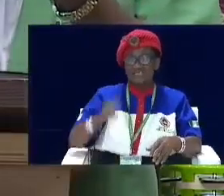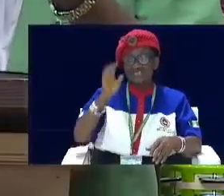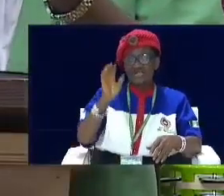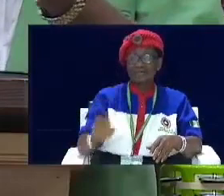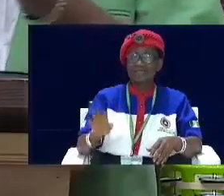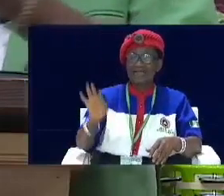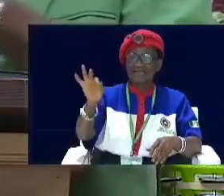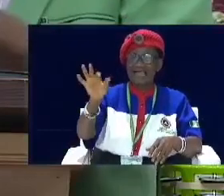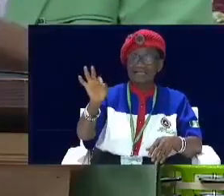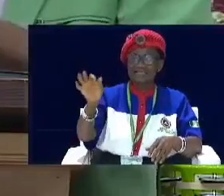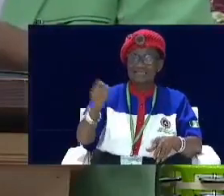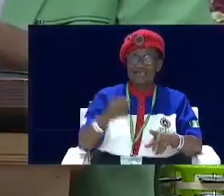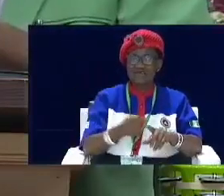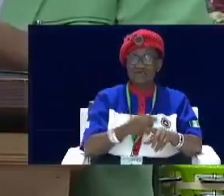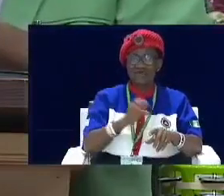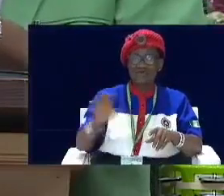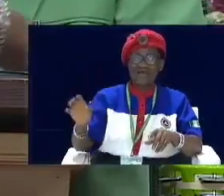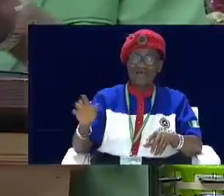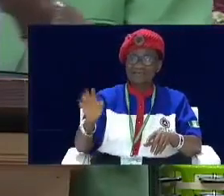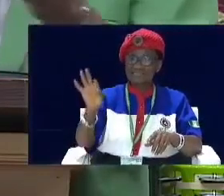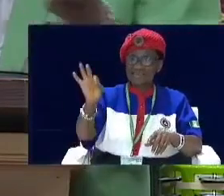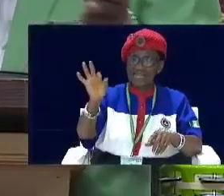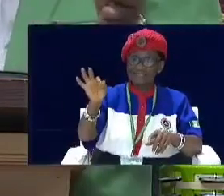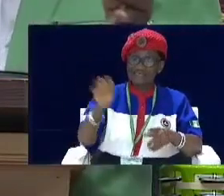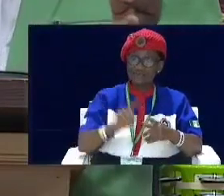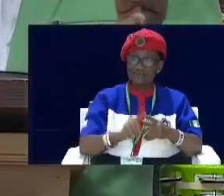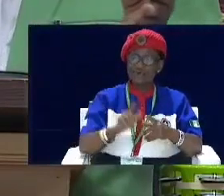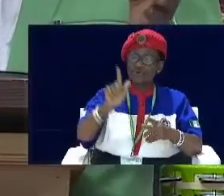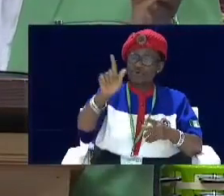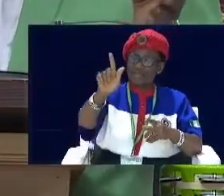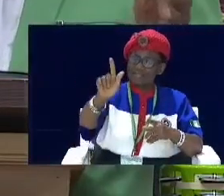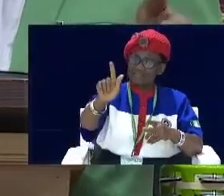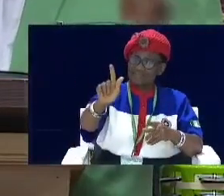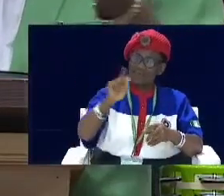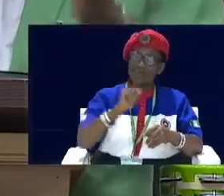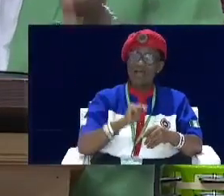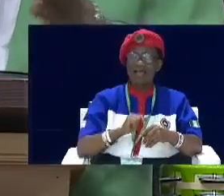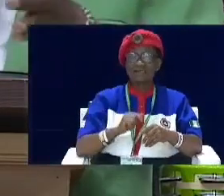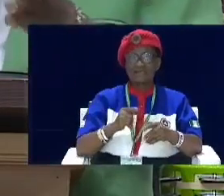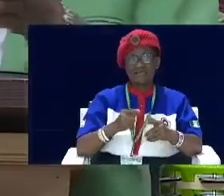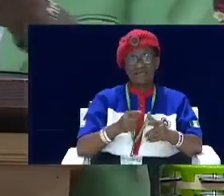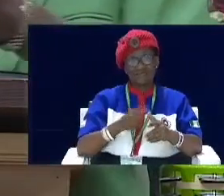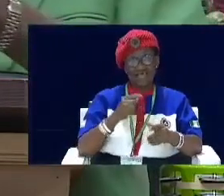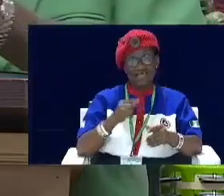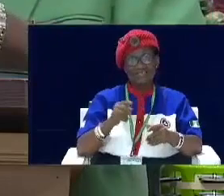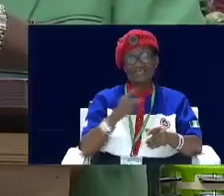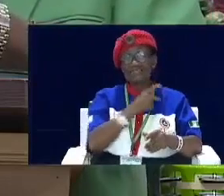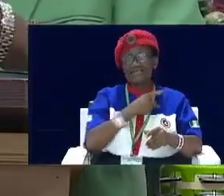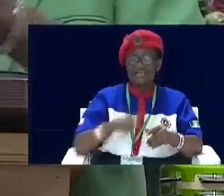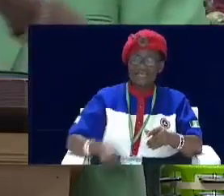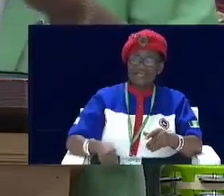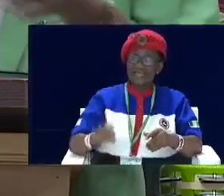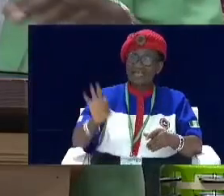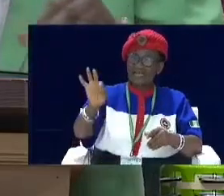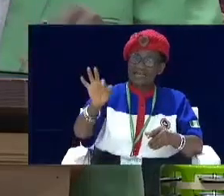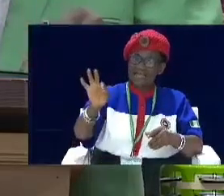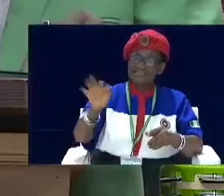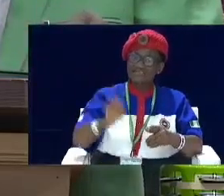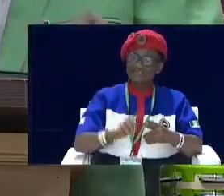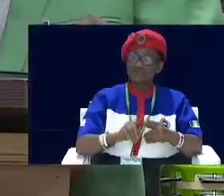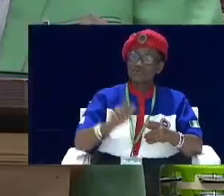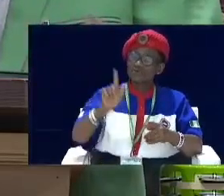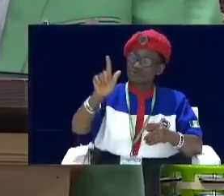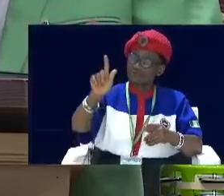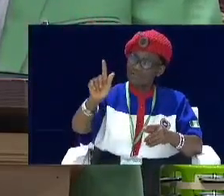19, from verse 19 to 21, 1 Kings 19, verse 19